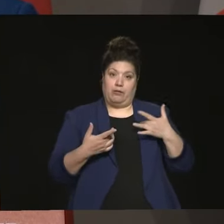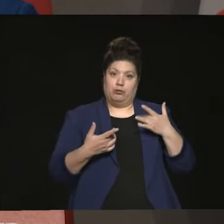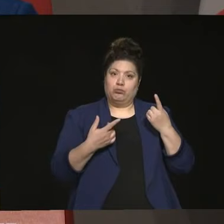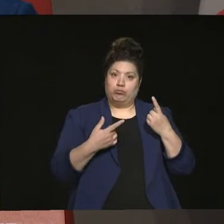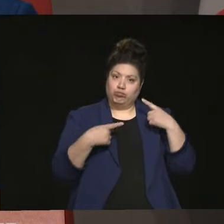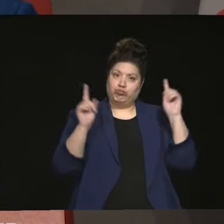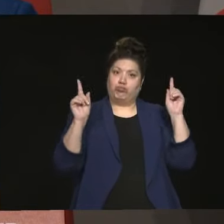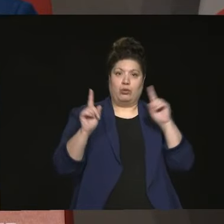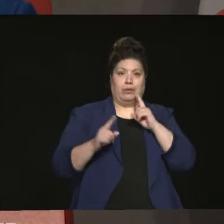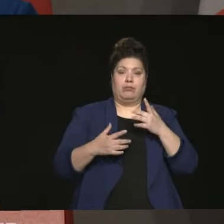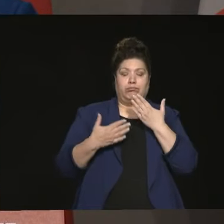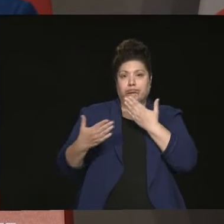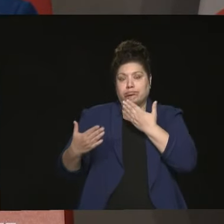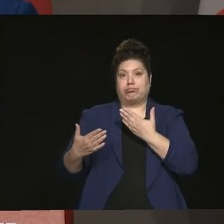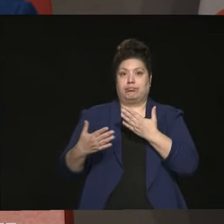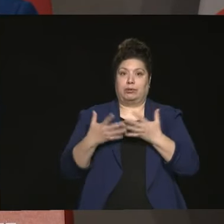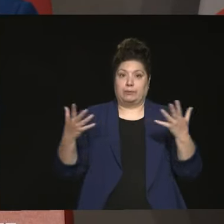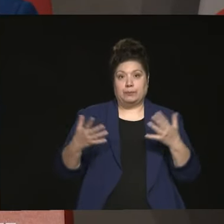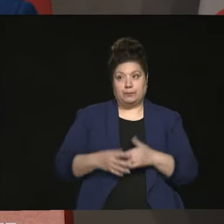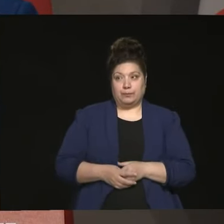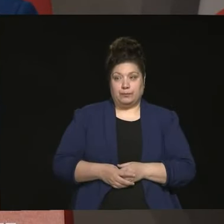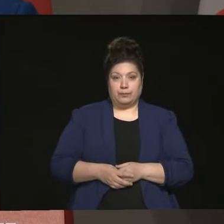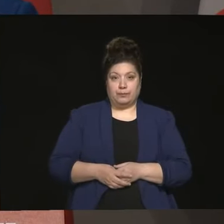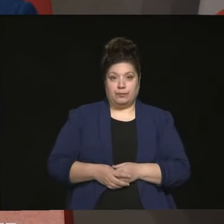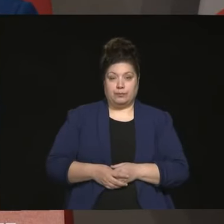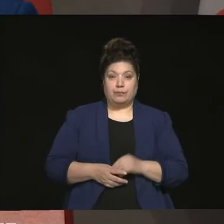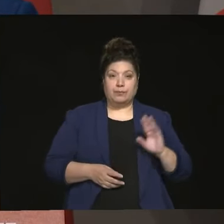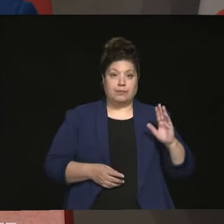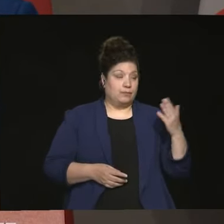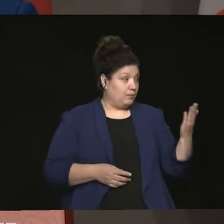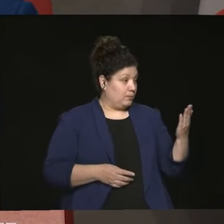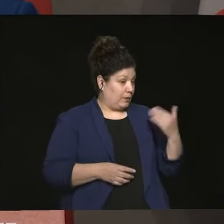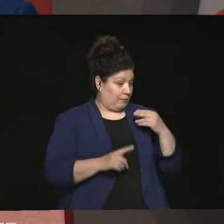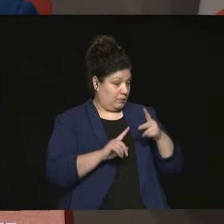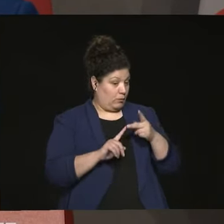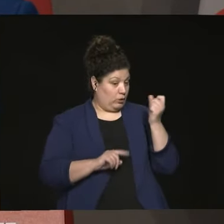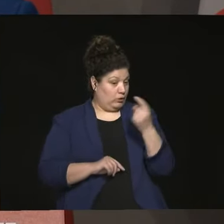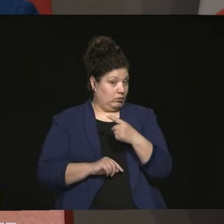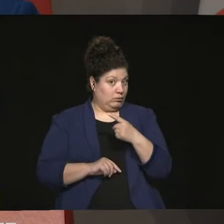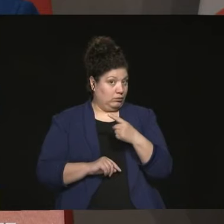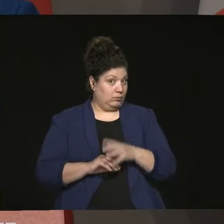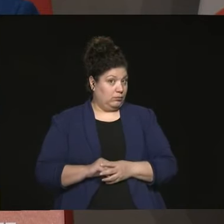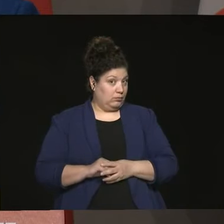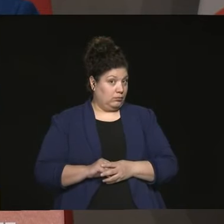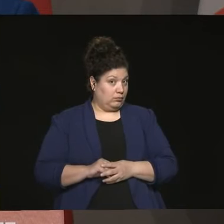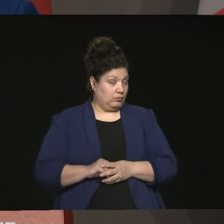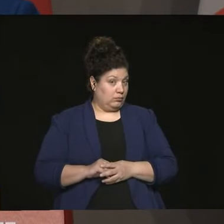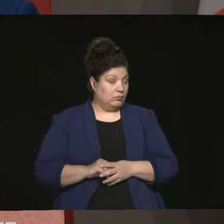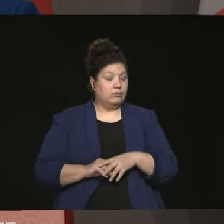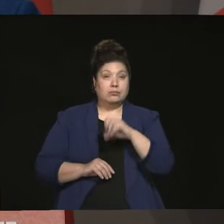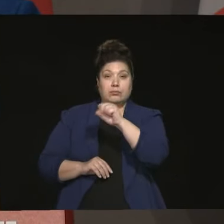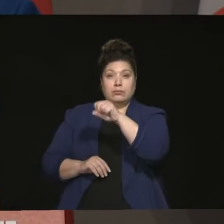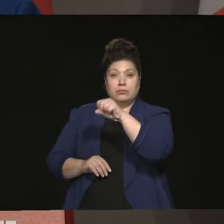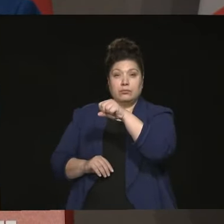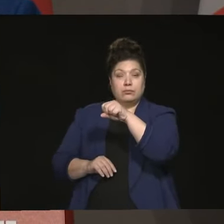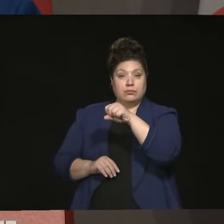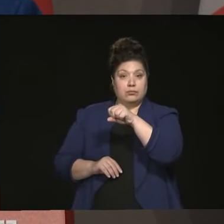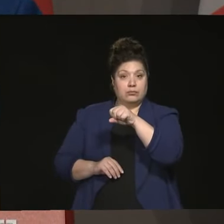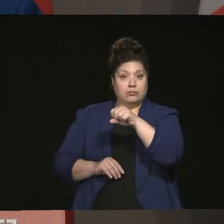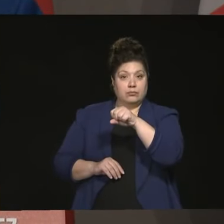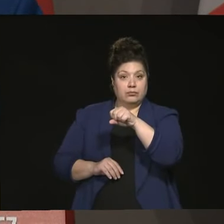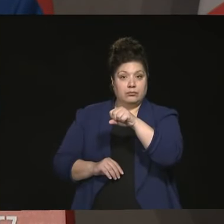suivi? Micheline, your follow-up? Richard Garceau du Centre hospitalier universitaire du Nord Moncton a constaté qu'un arrivage